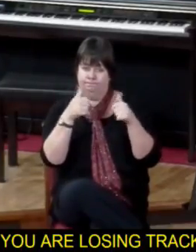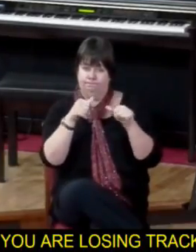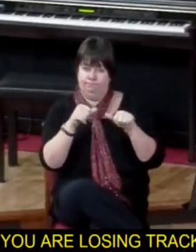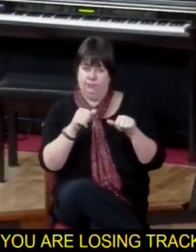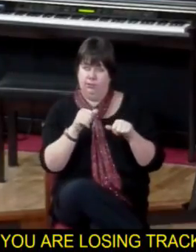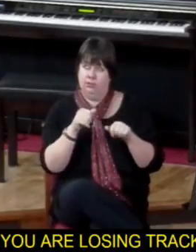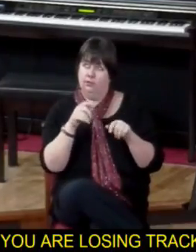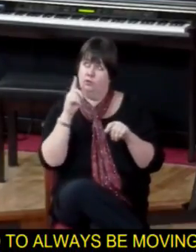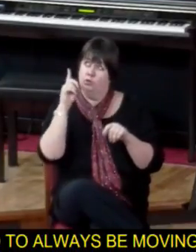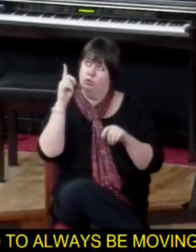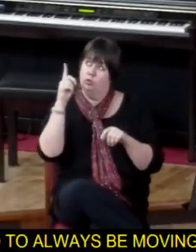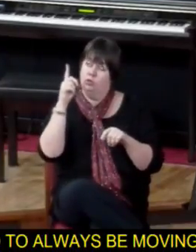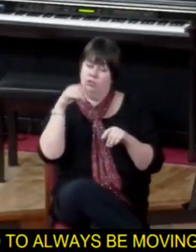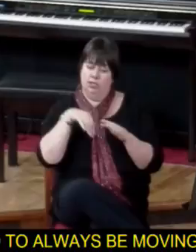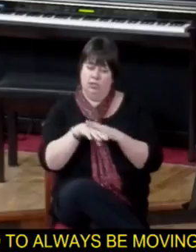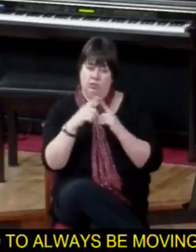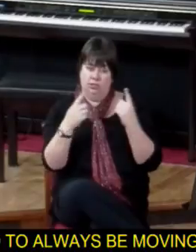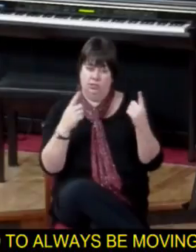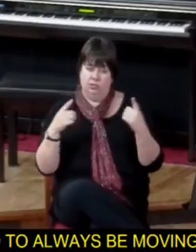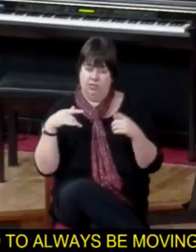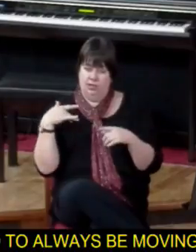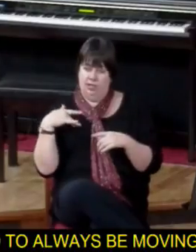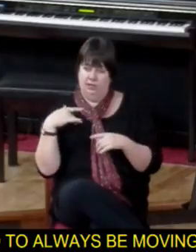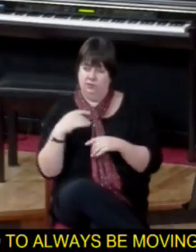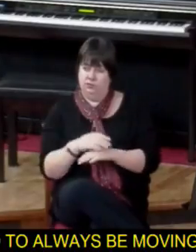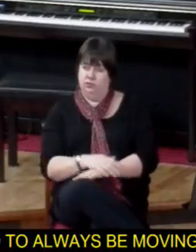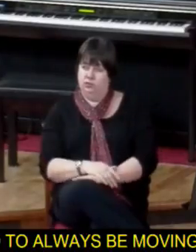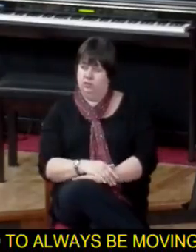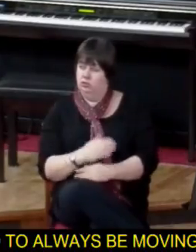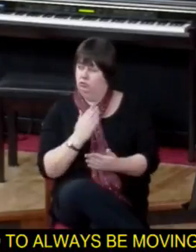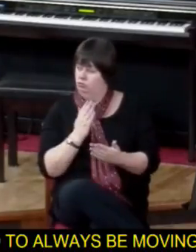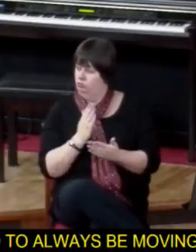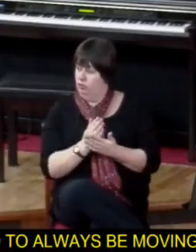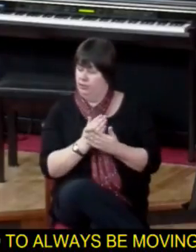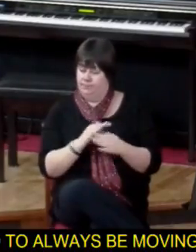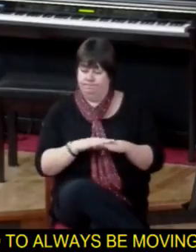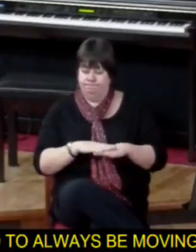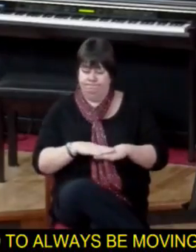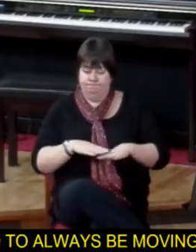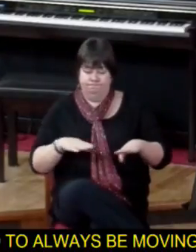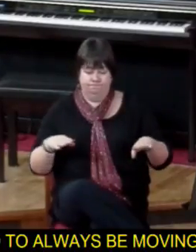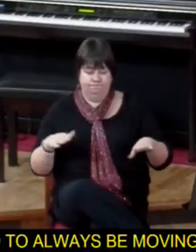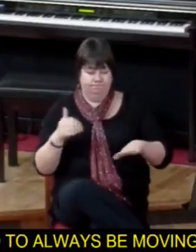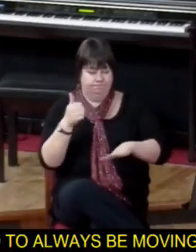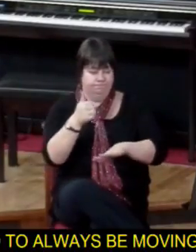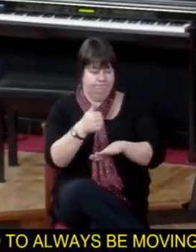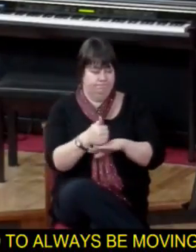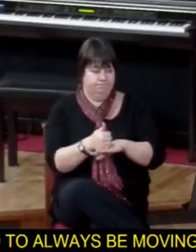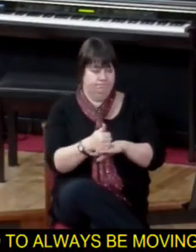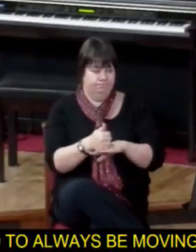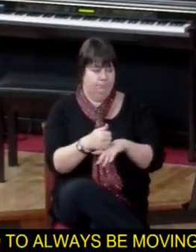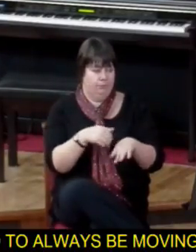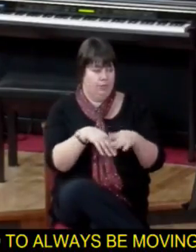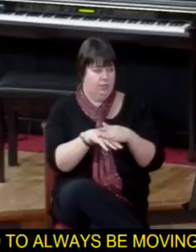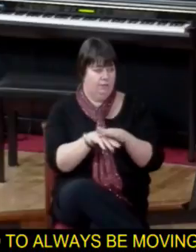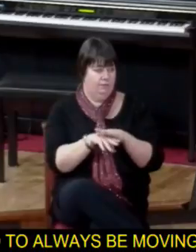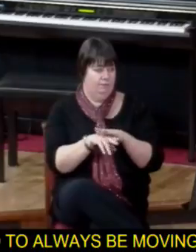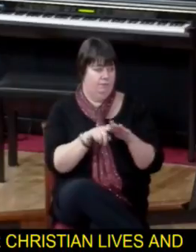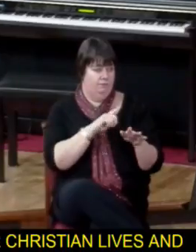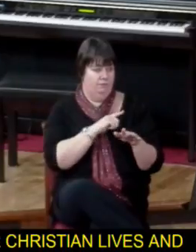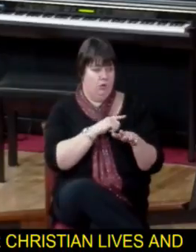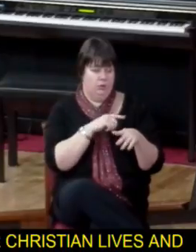What might those be? Well, the stage has been set this morning by the verses that we